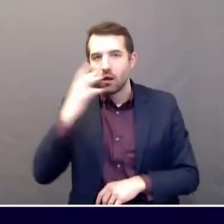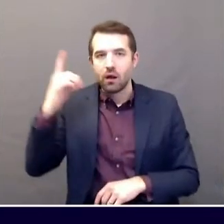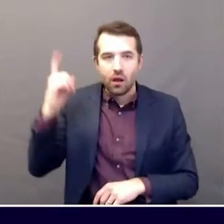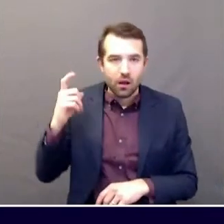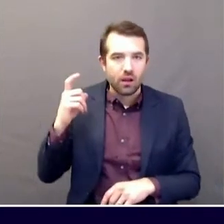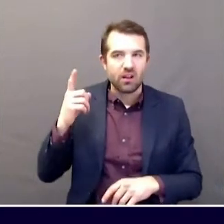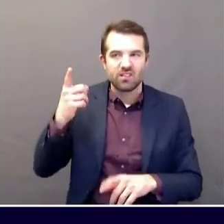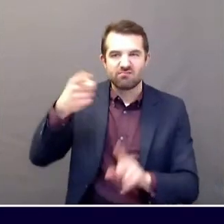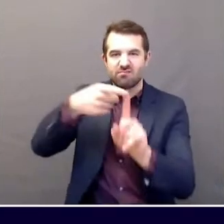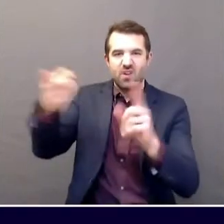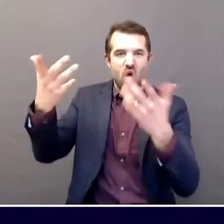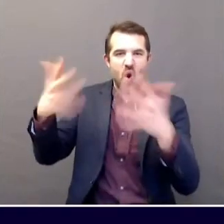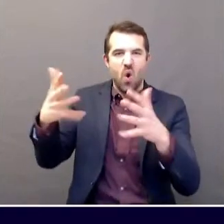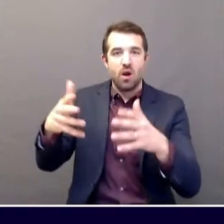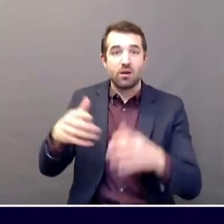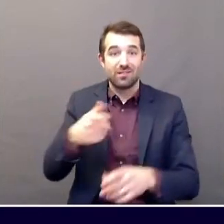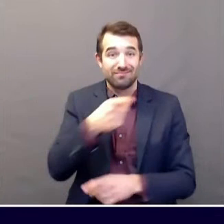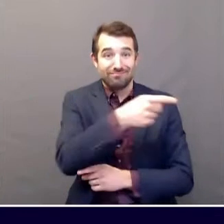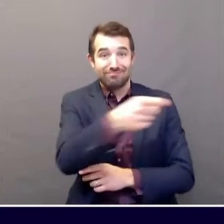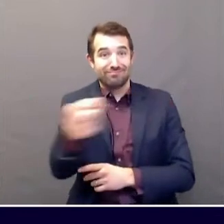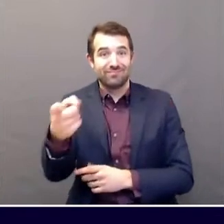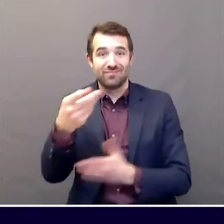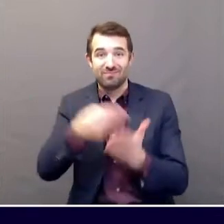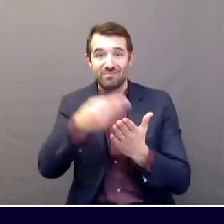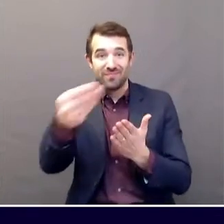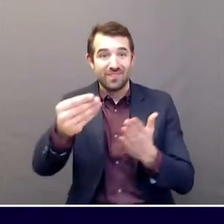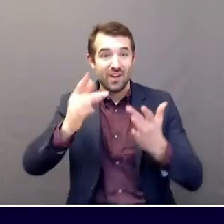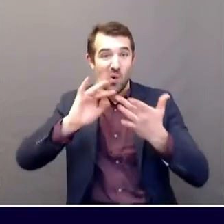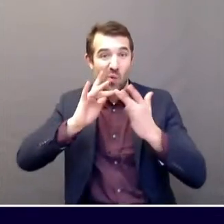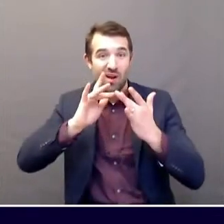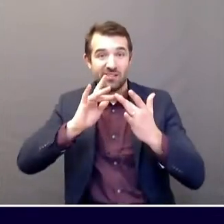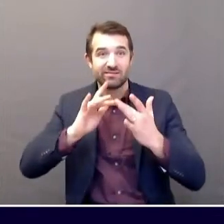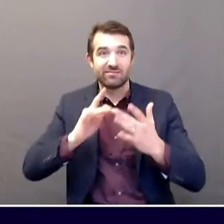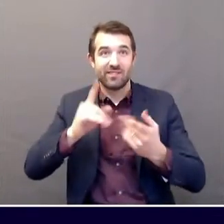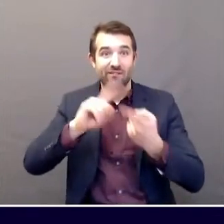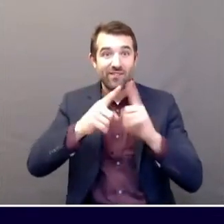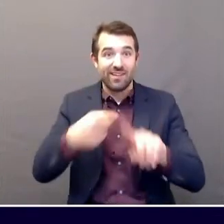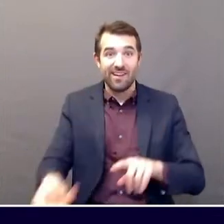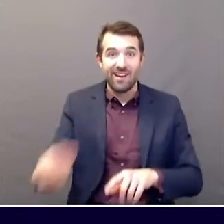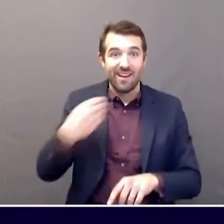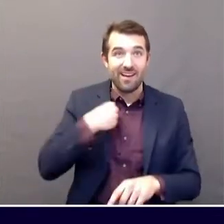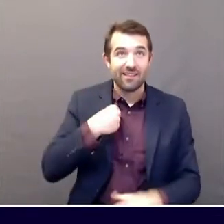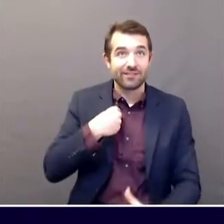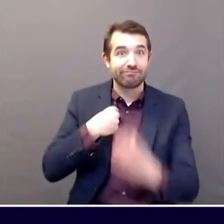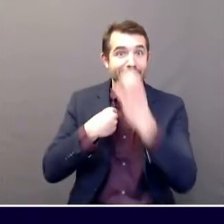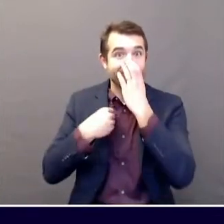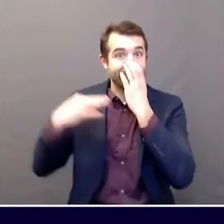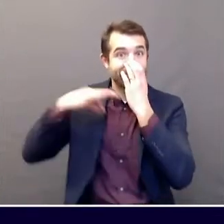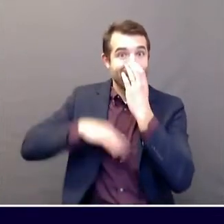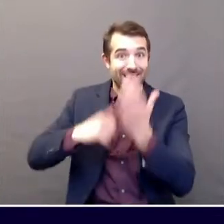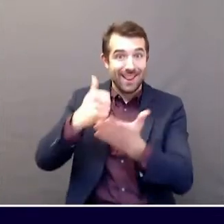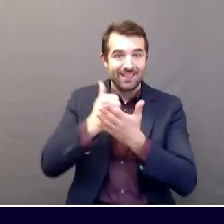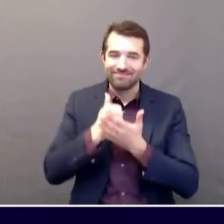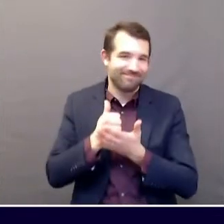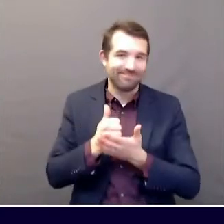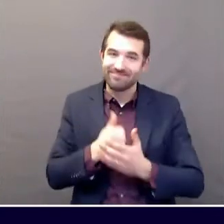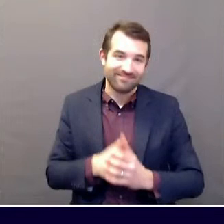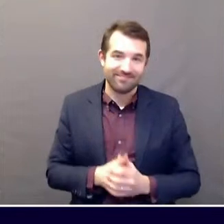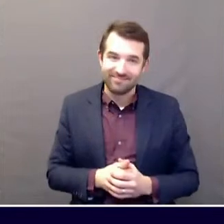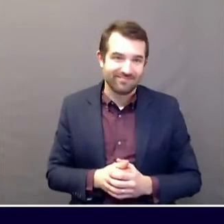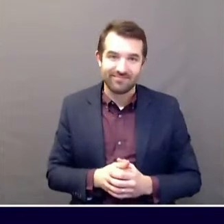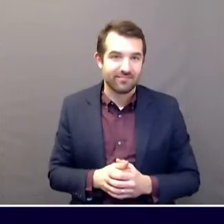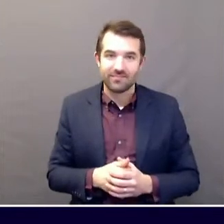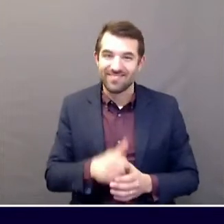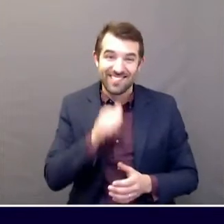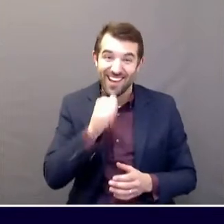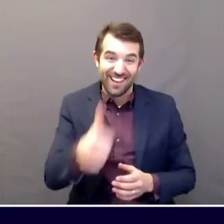an N95 that you got online or from somebody does not confer any additional benefit, and it only takes it away from a healthcare worker who can